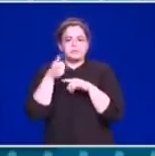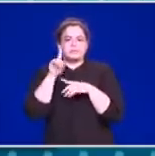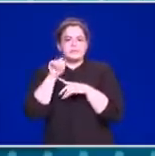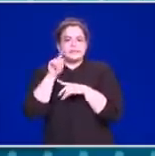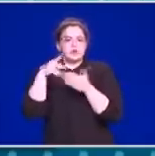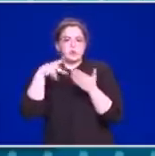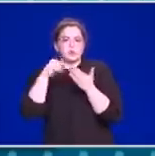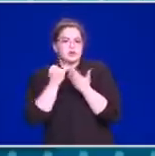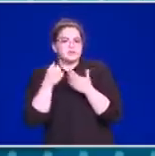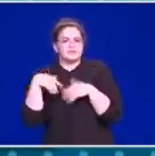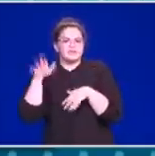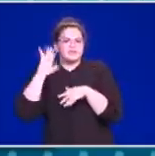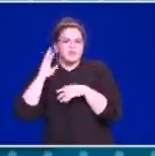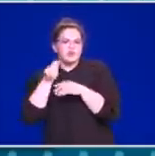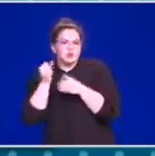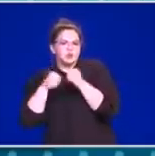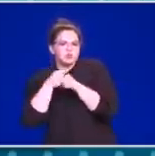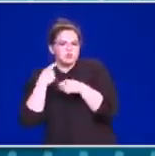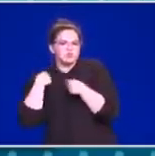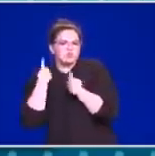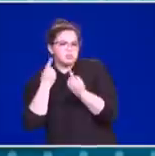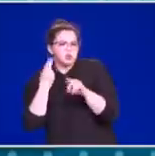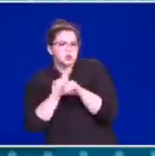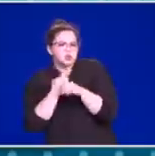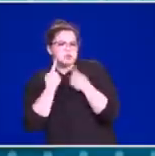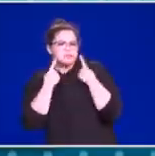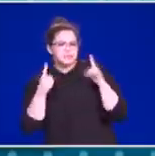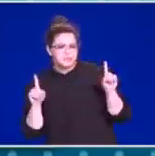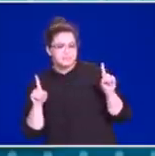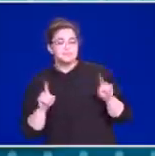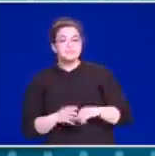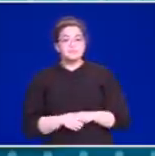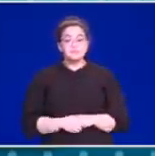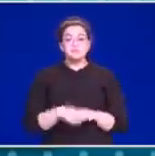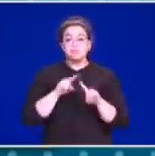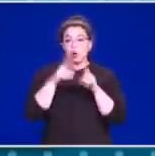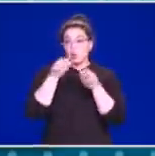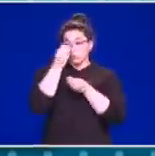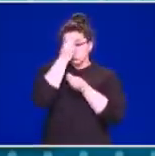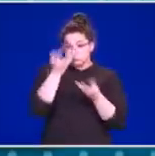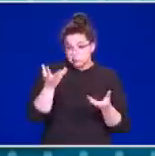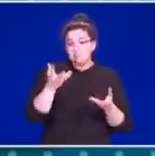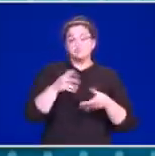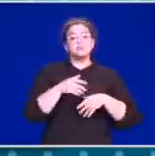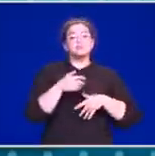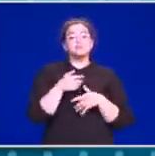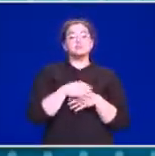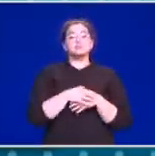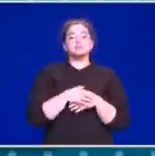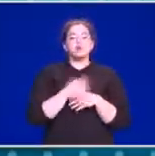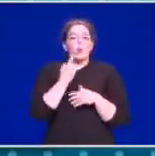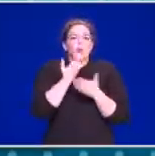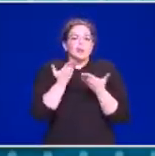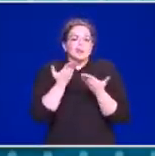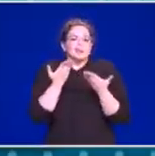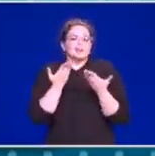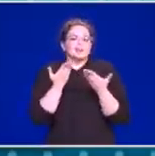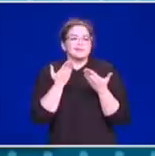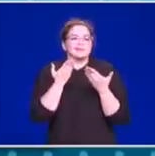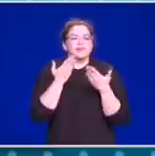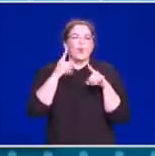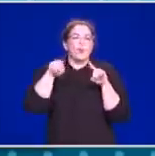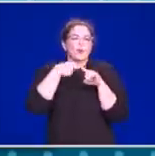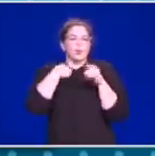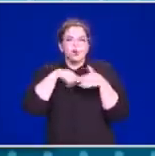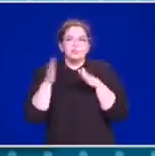products over the last several years pretty successfully. I will say that one of the things when we were getting ready to do the census